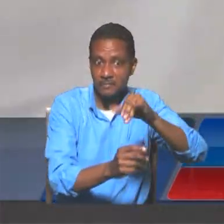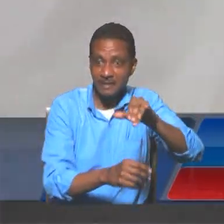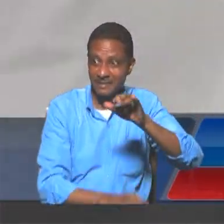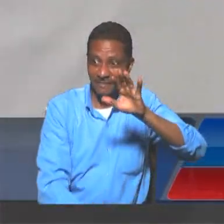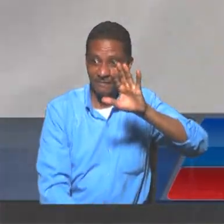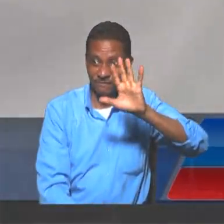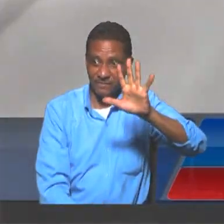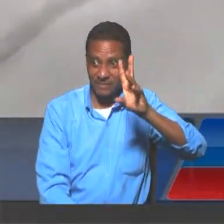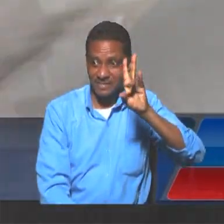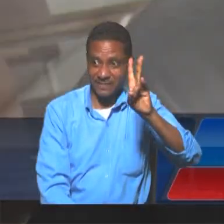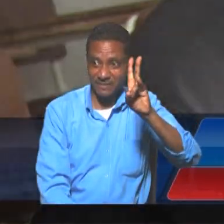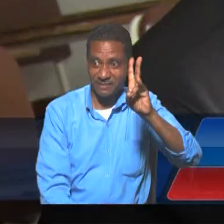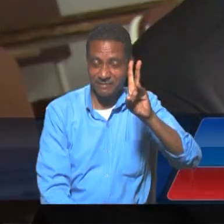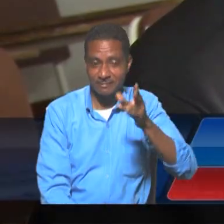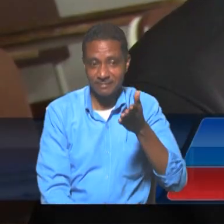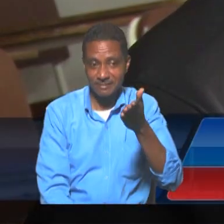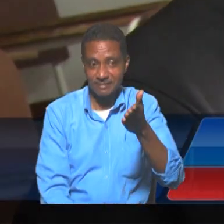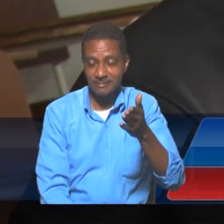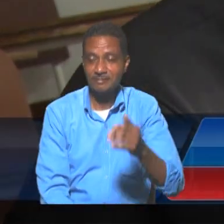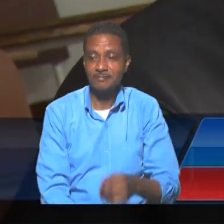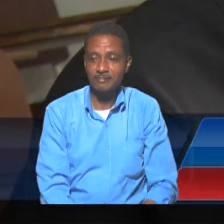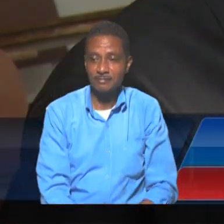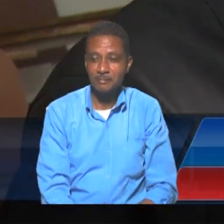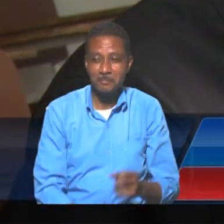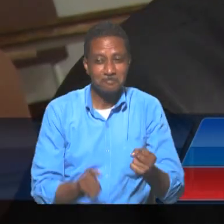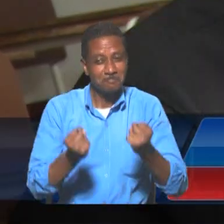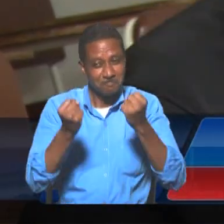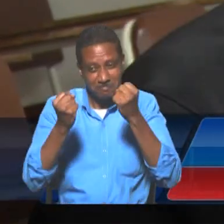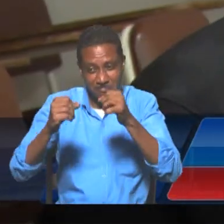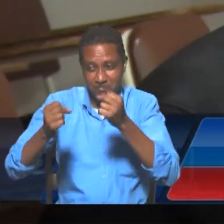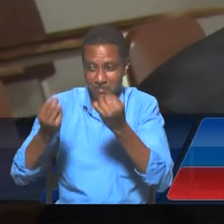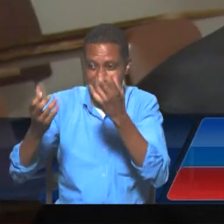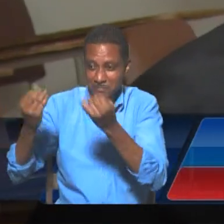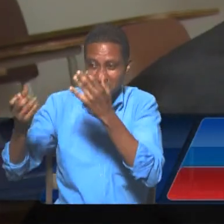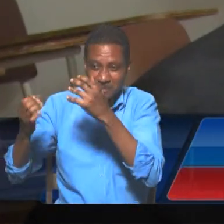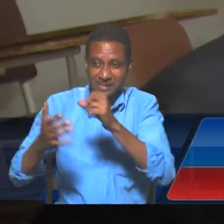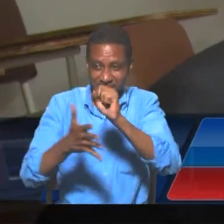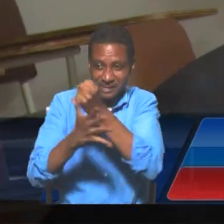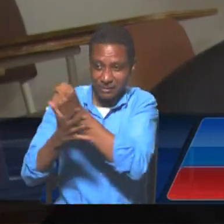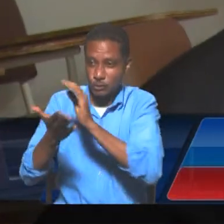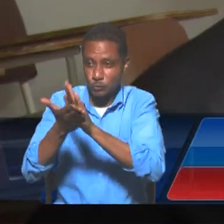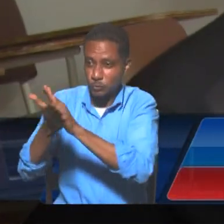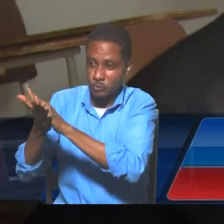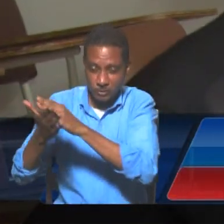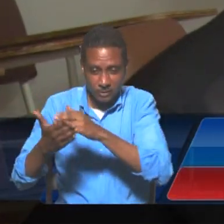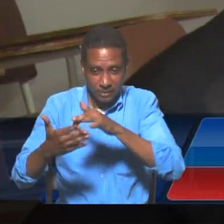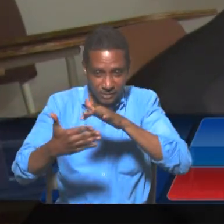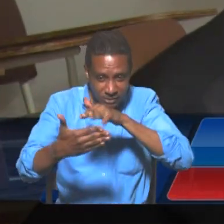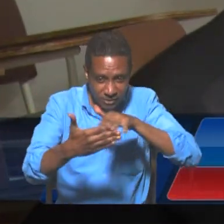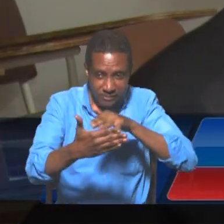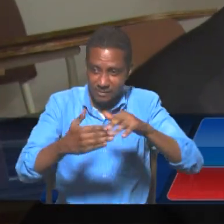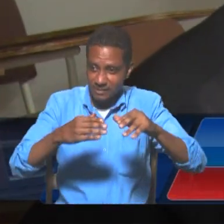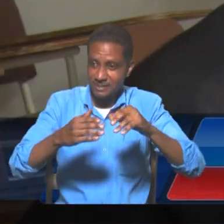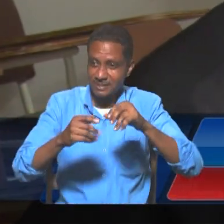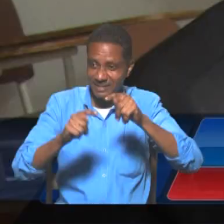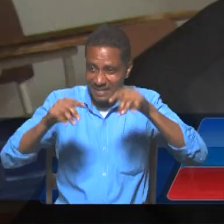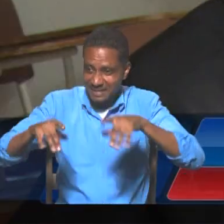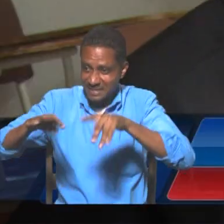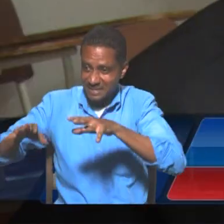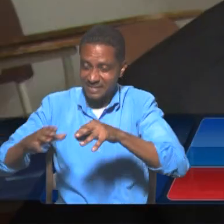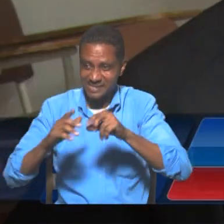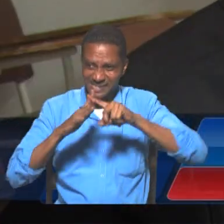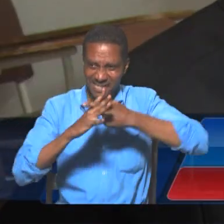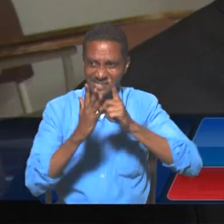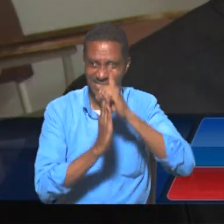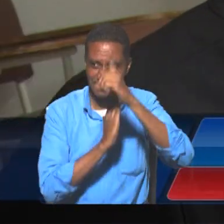57th edition. After hundreds of secondary school students sat various exams beginning in December 2024, the